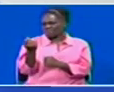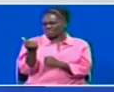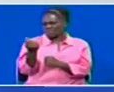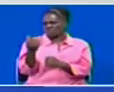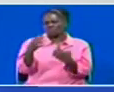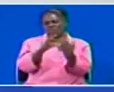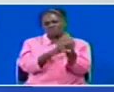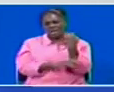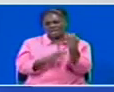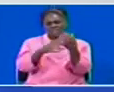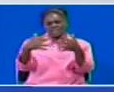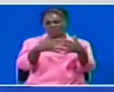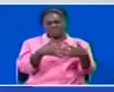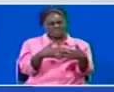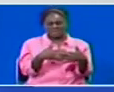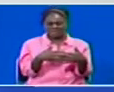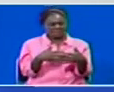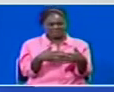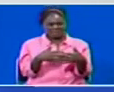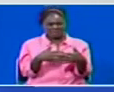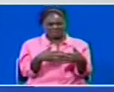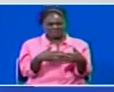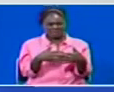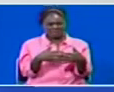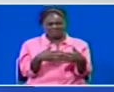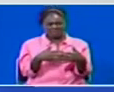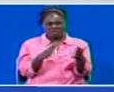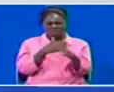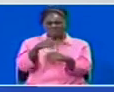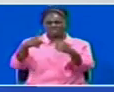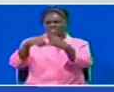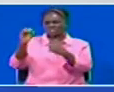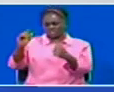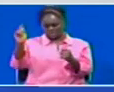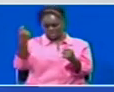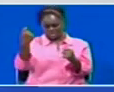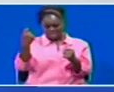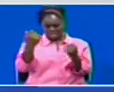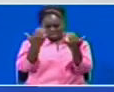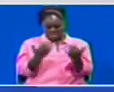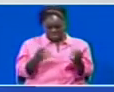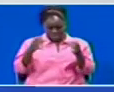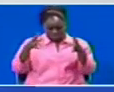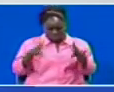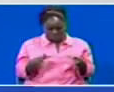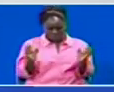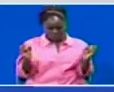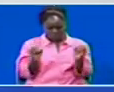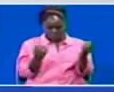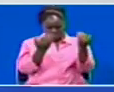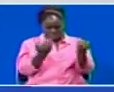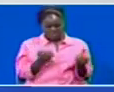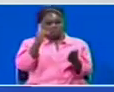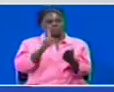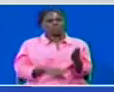in the US, in the contestation that we have, they rarely go beyond 60. Mm. So Kenyans, we don't need mandatory voting. Okay. What we